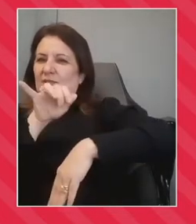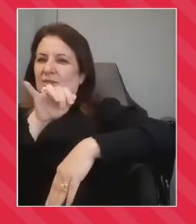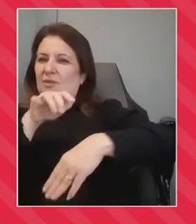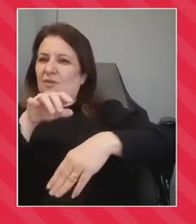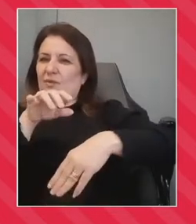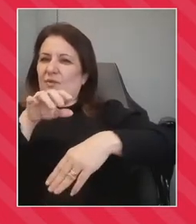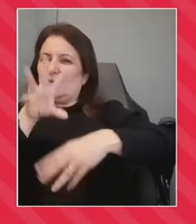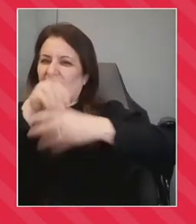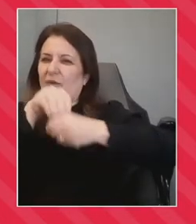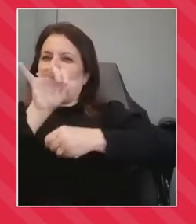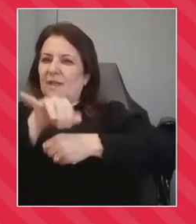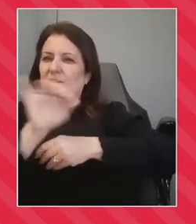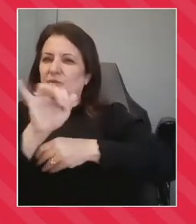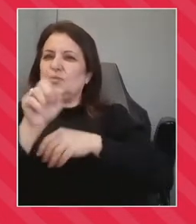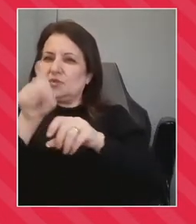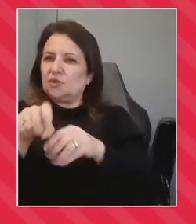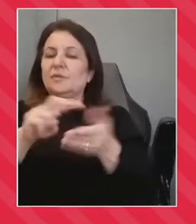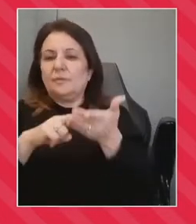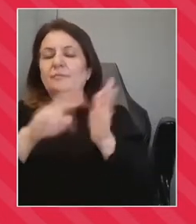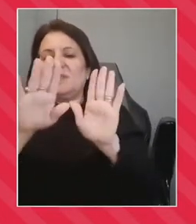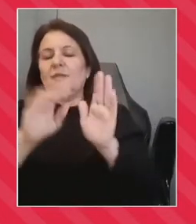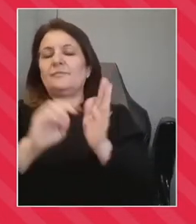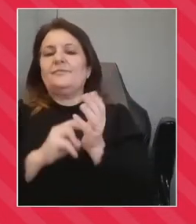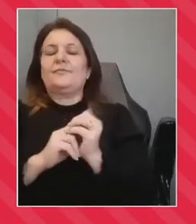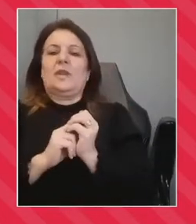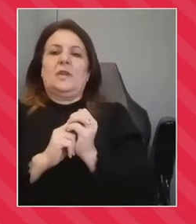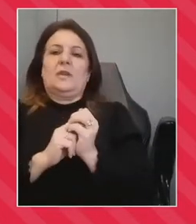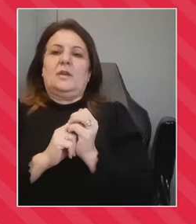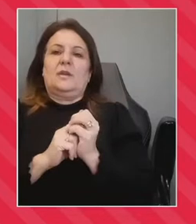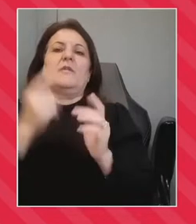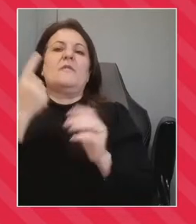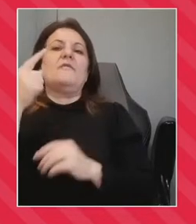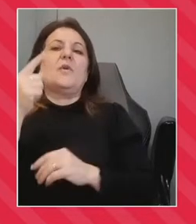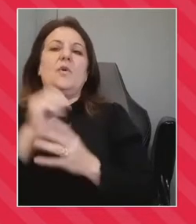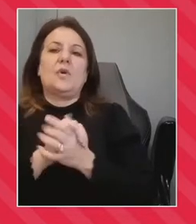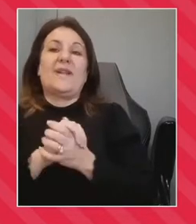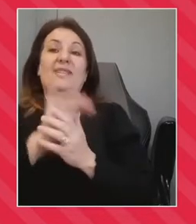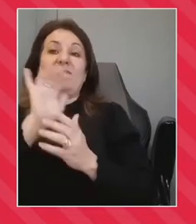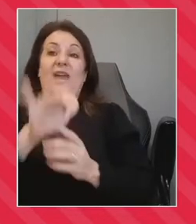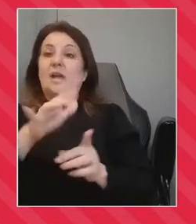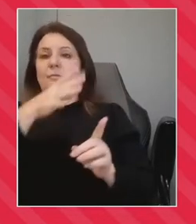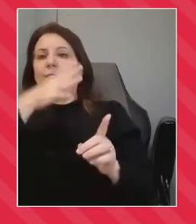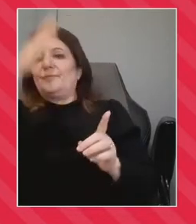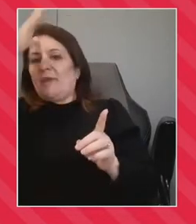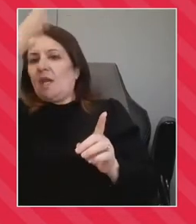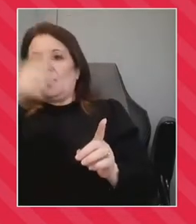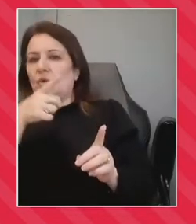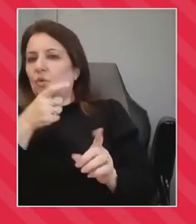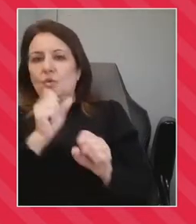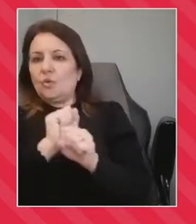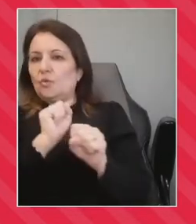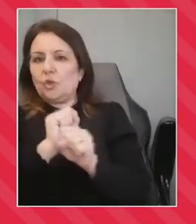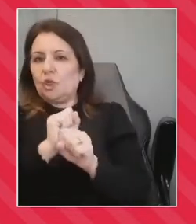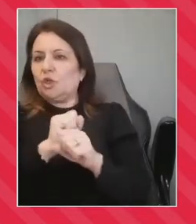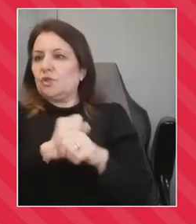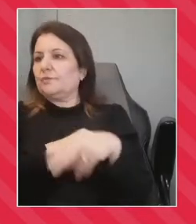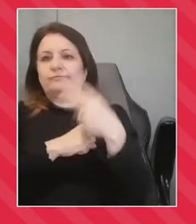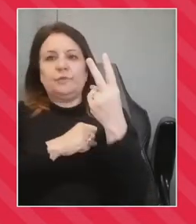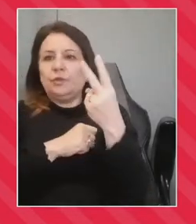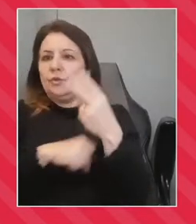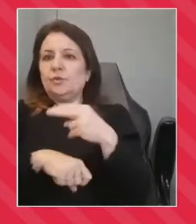that? Well, what I mean is that for that parent who works two or three